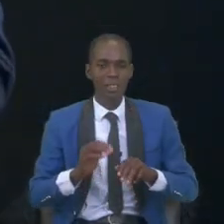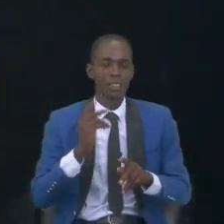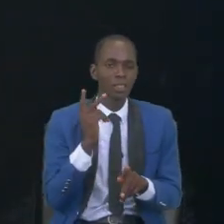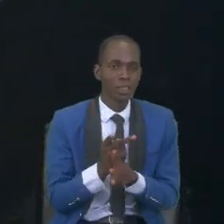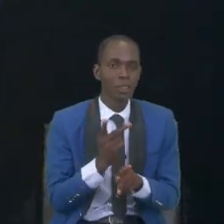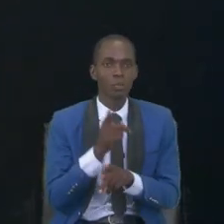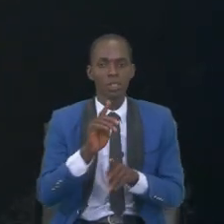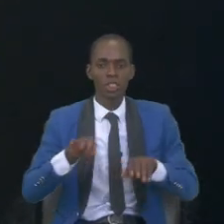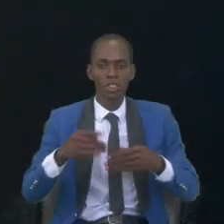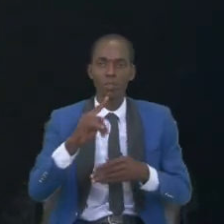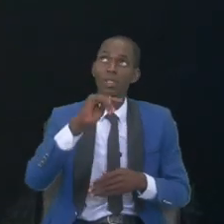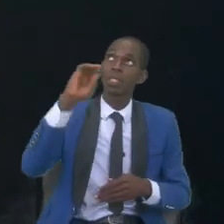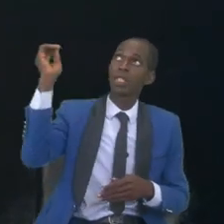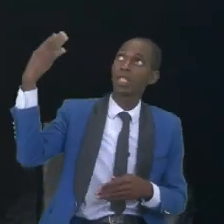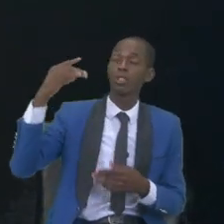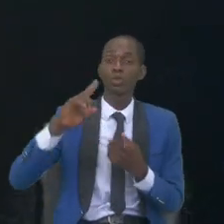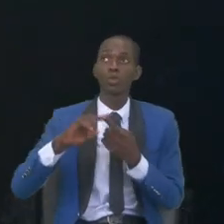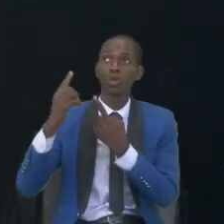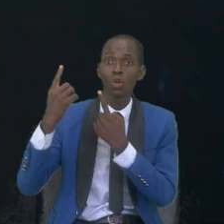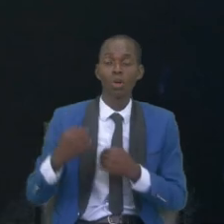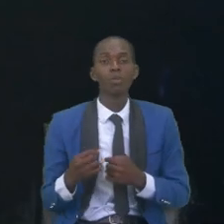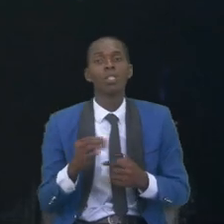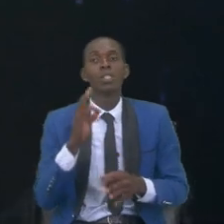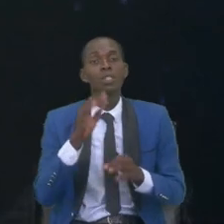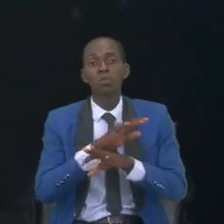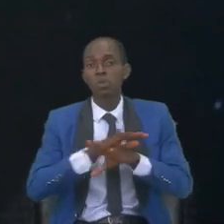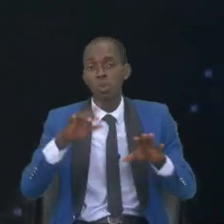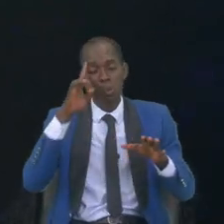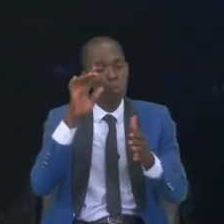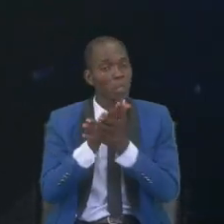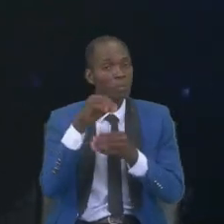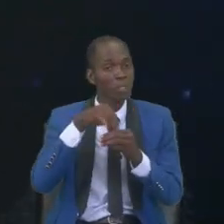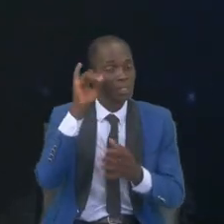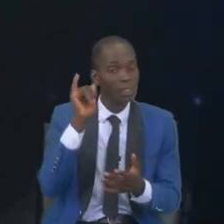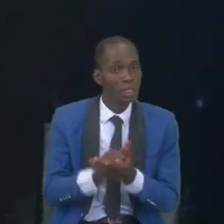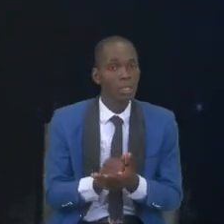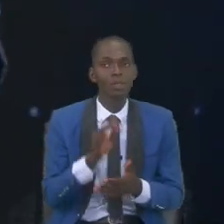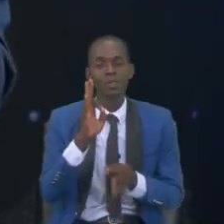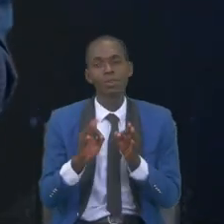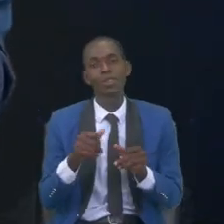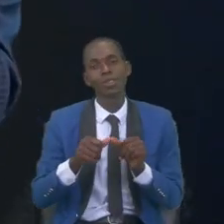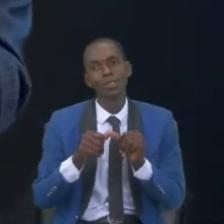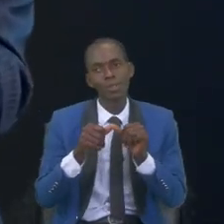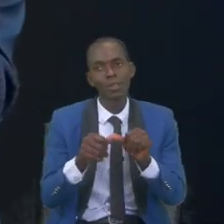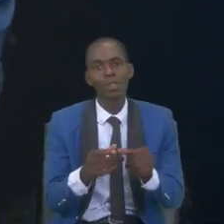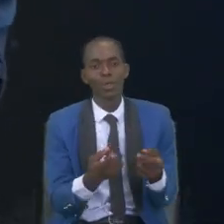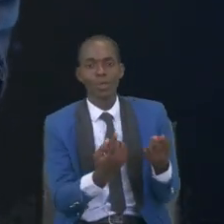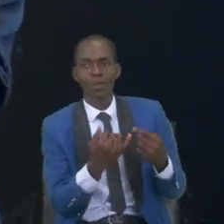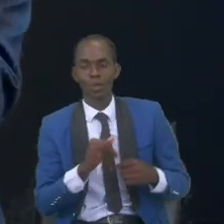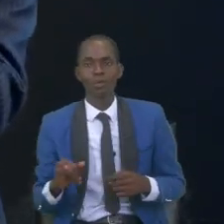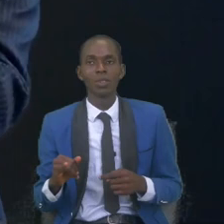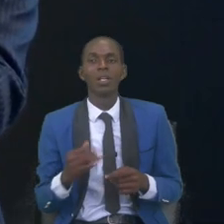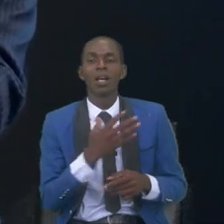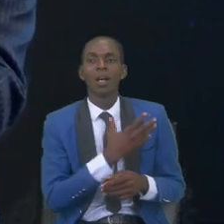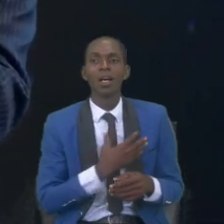to come into the kingdom. If you don't believe that, if you're still having Christ and juju,